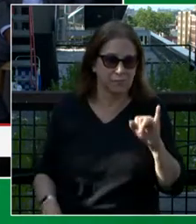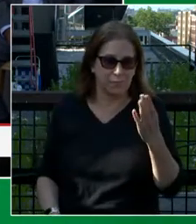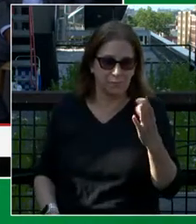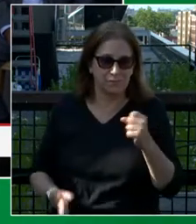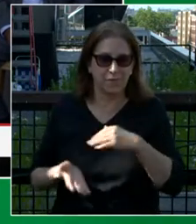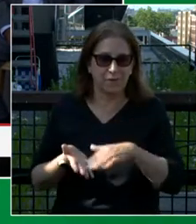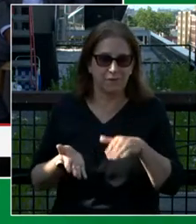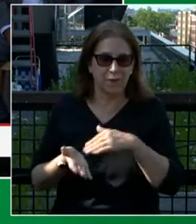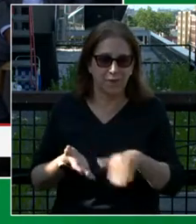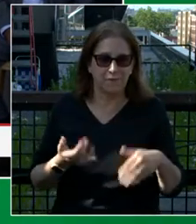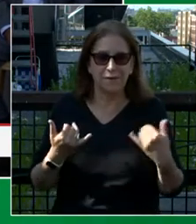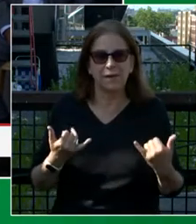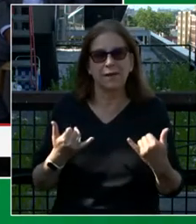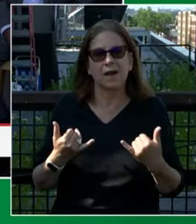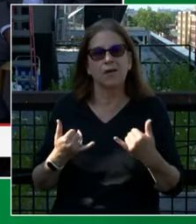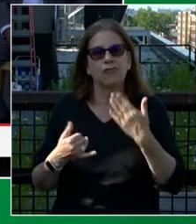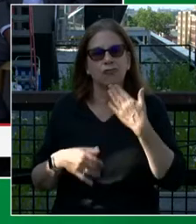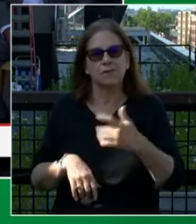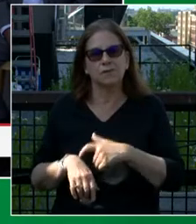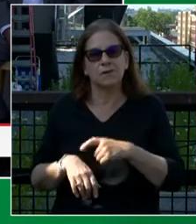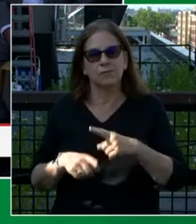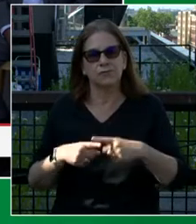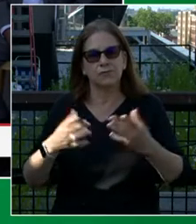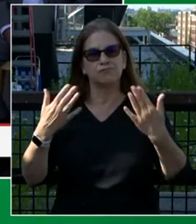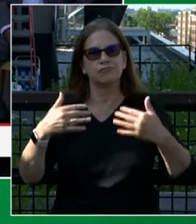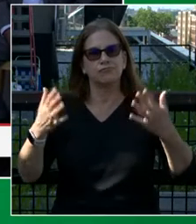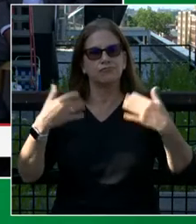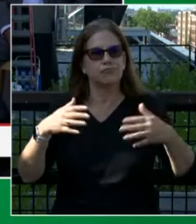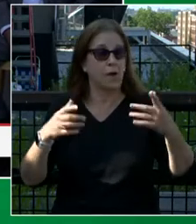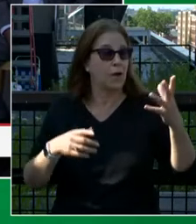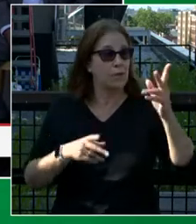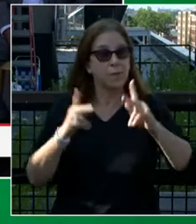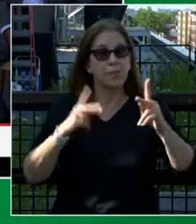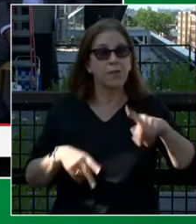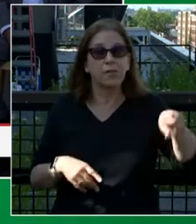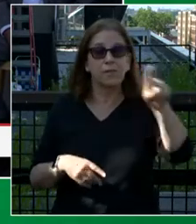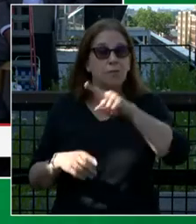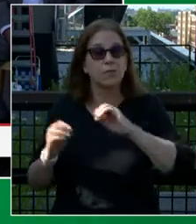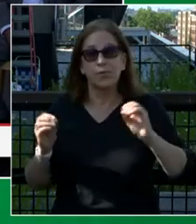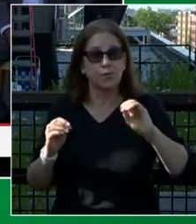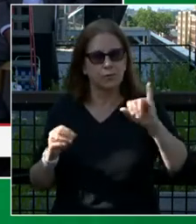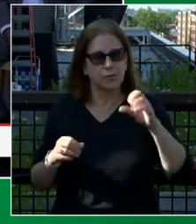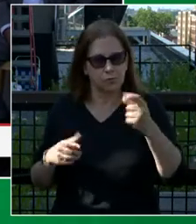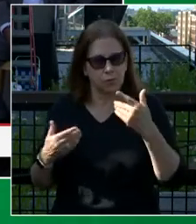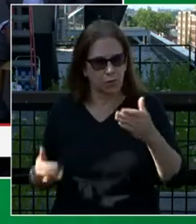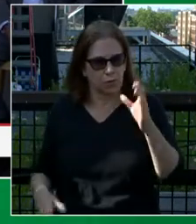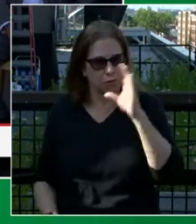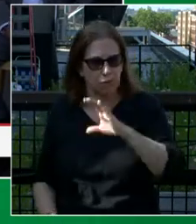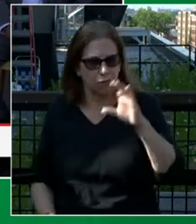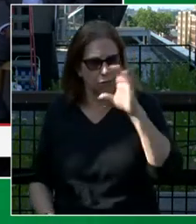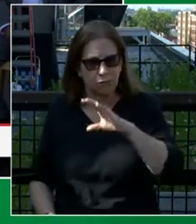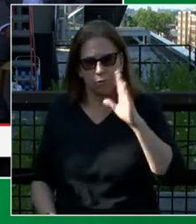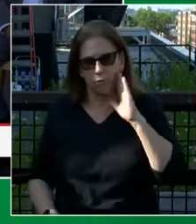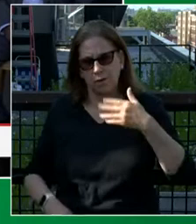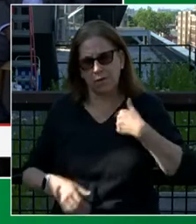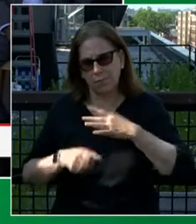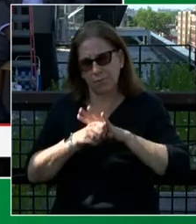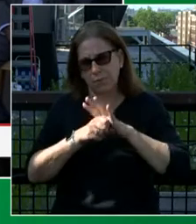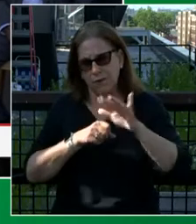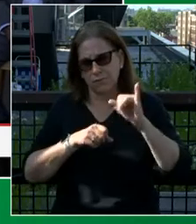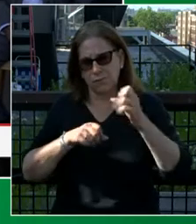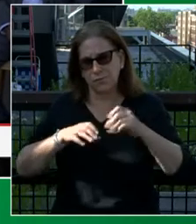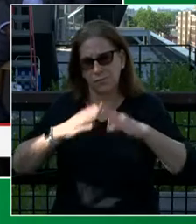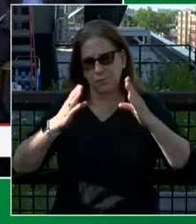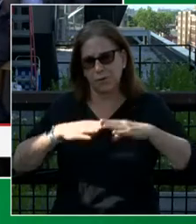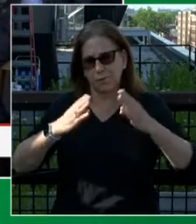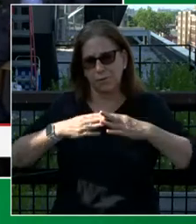really getting serious about that job search. I see you guys shaking your heads. What's your best advice to somebody who's starting that job search right now?